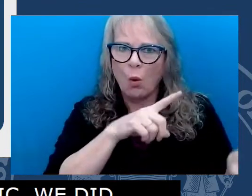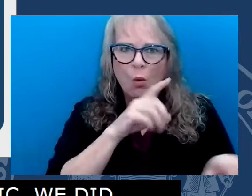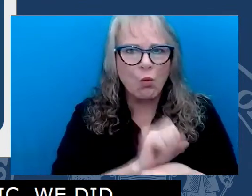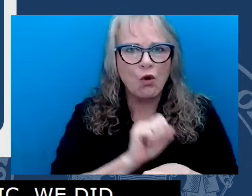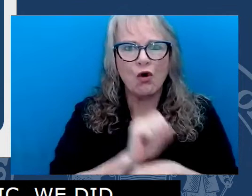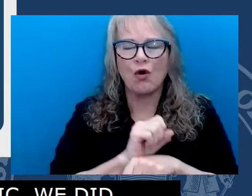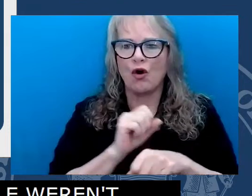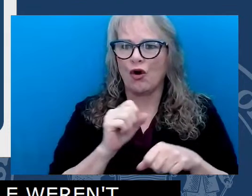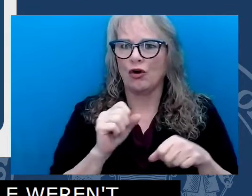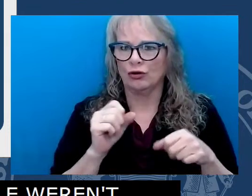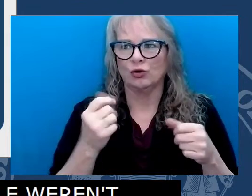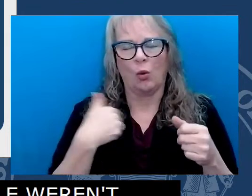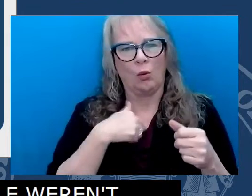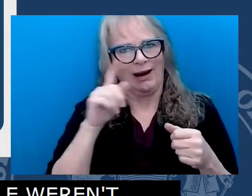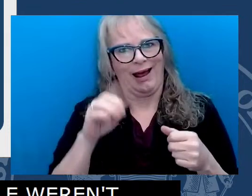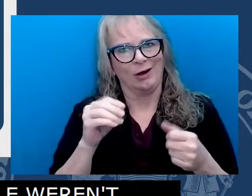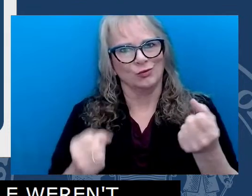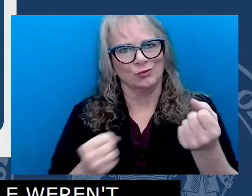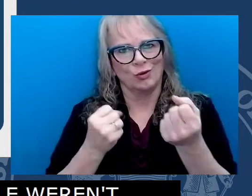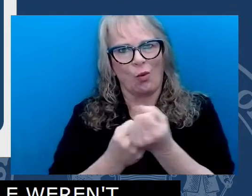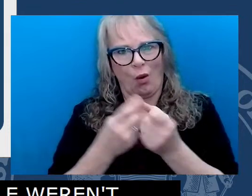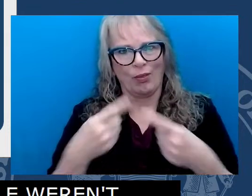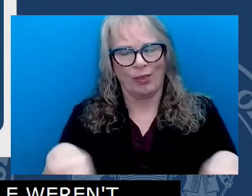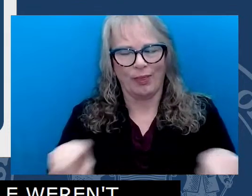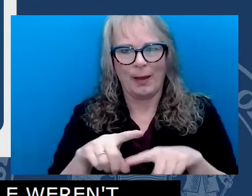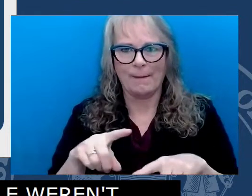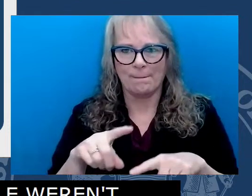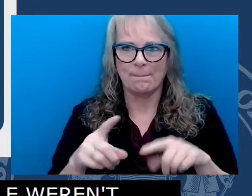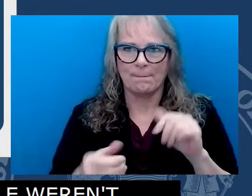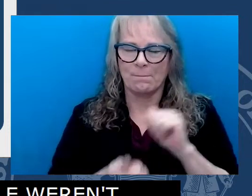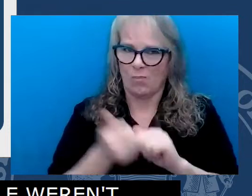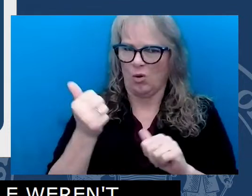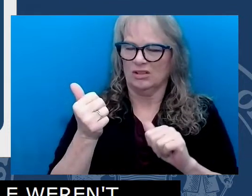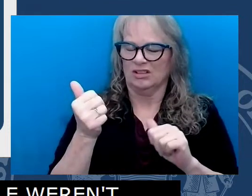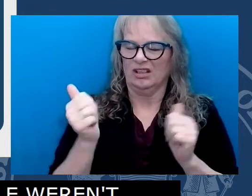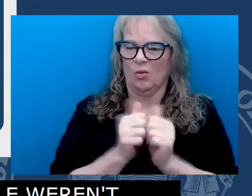had to support those mostly, again, with federal funding.